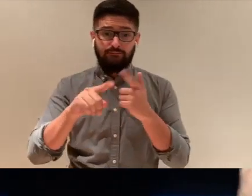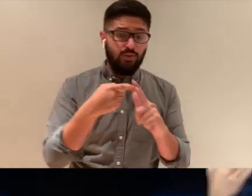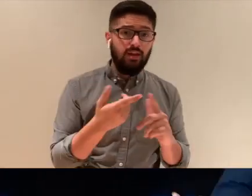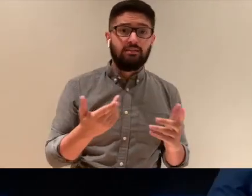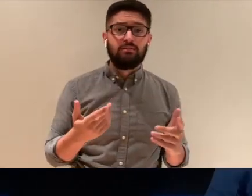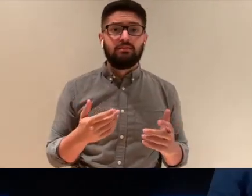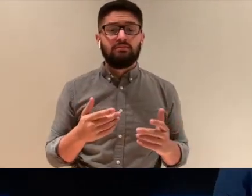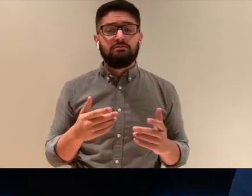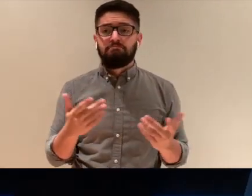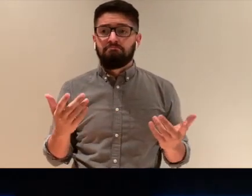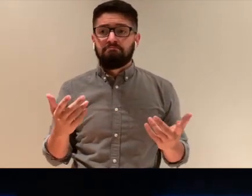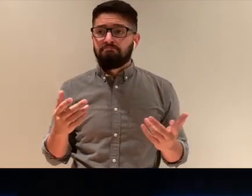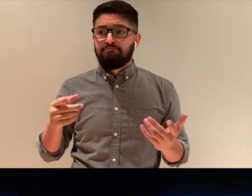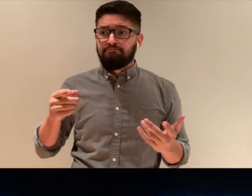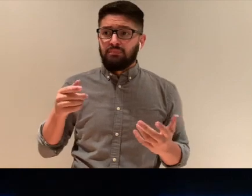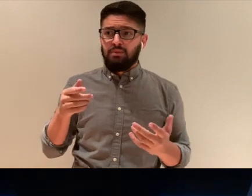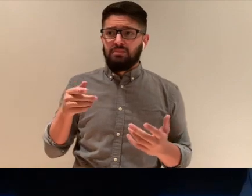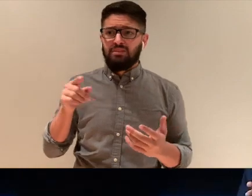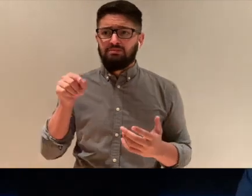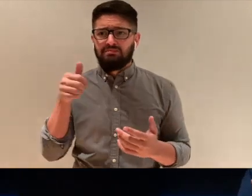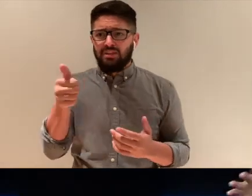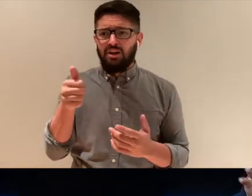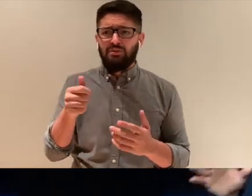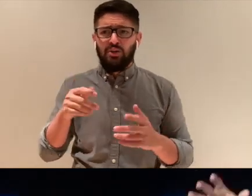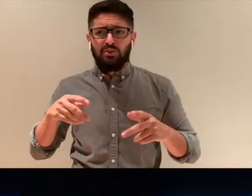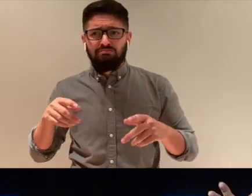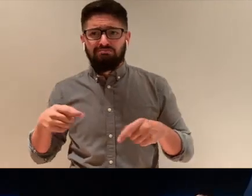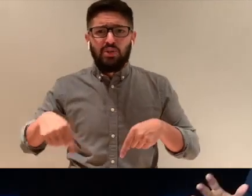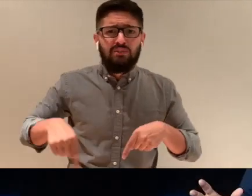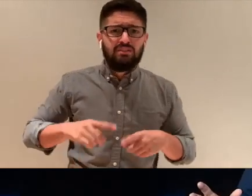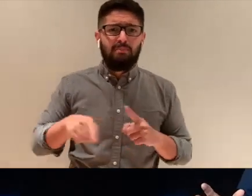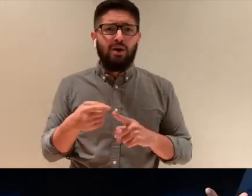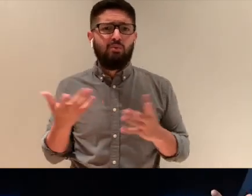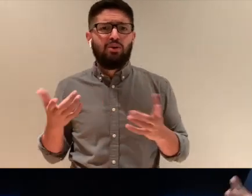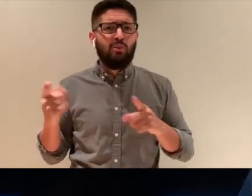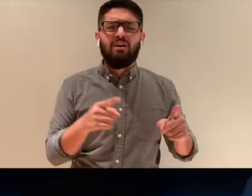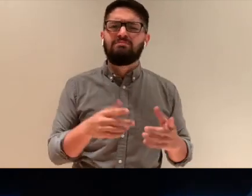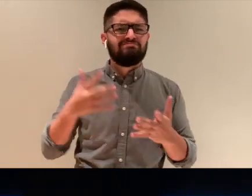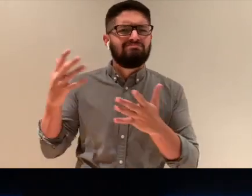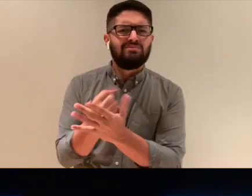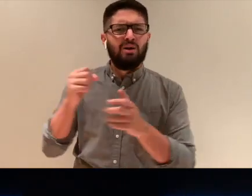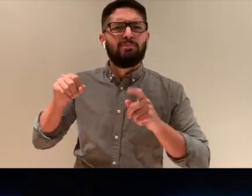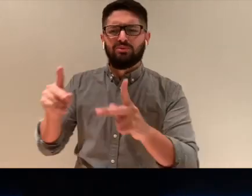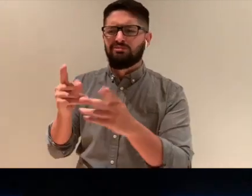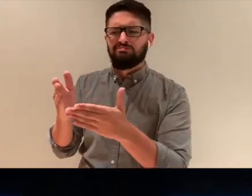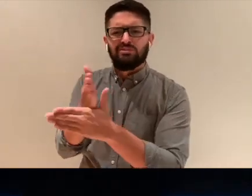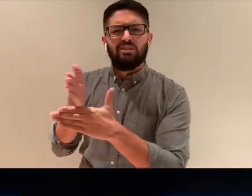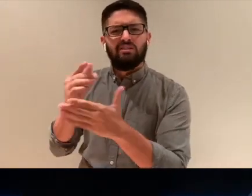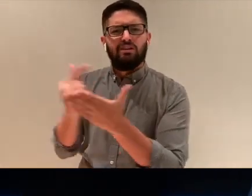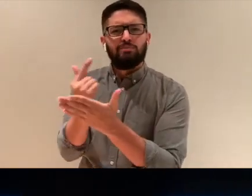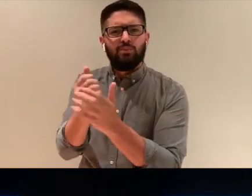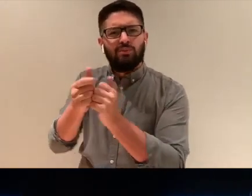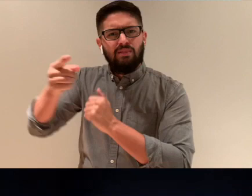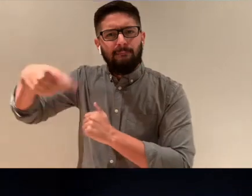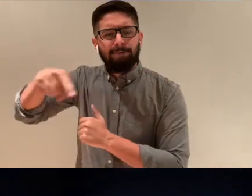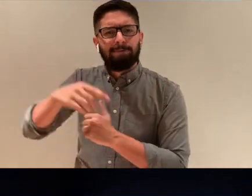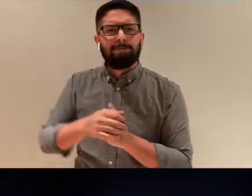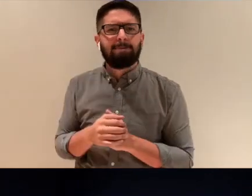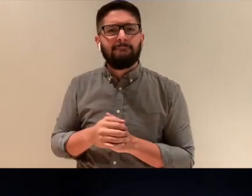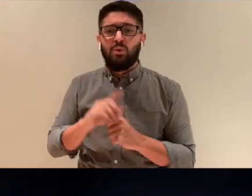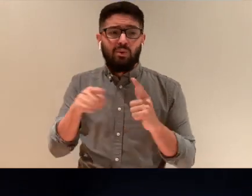have a conversation with a friend and, listen, they are a little nervous about what's going on, man, take that opportunity to share the gospel with